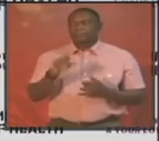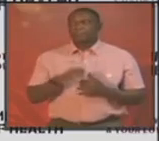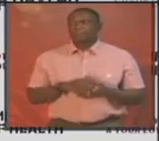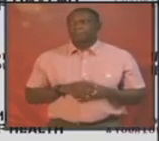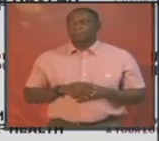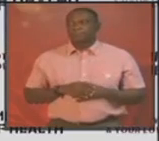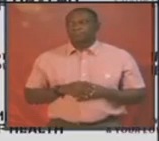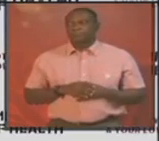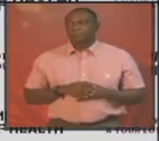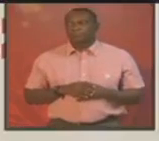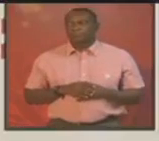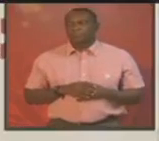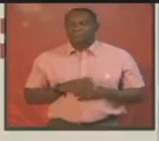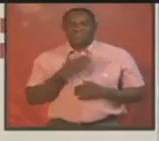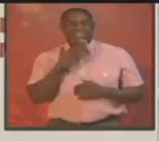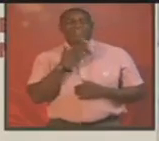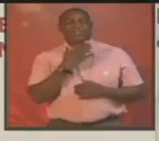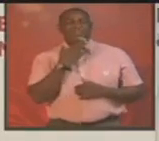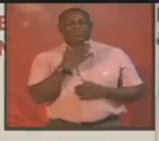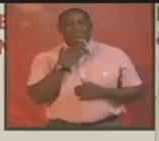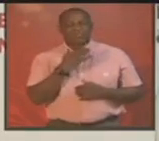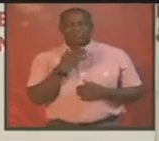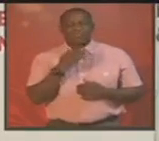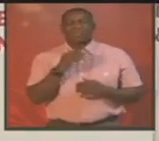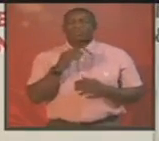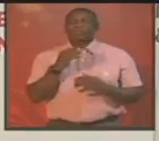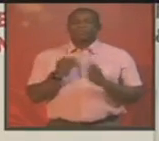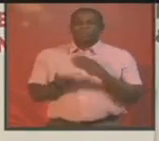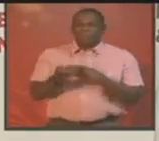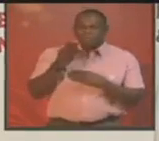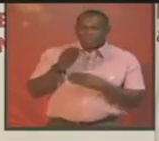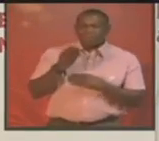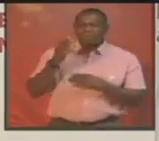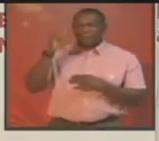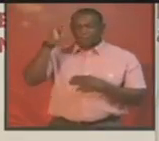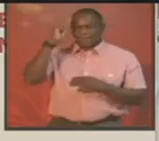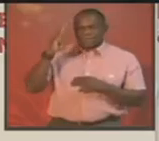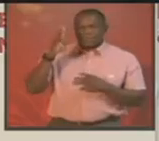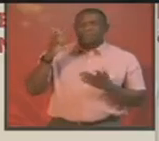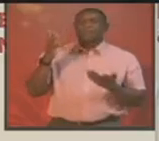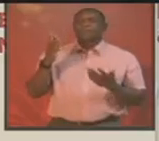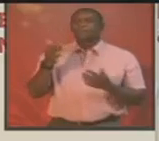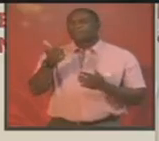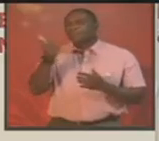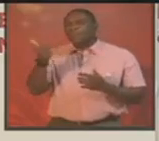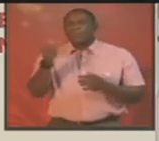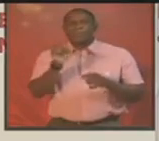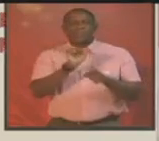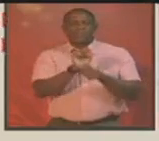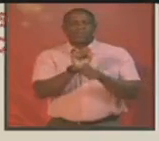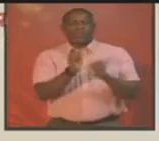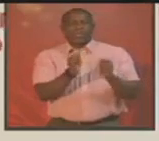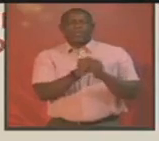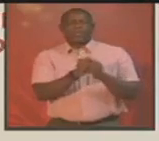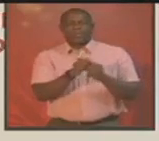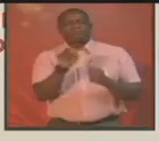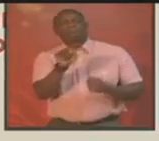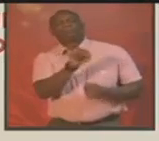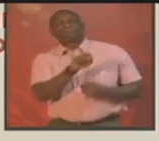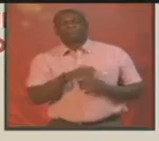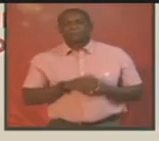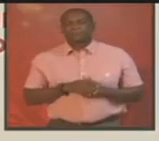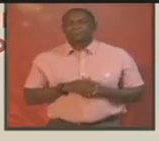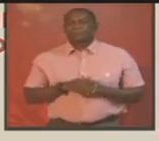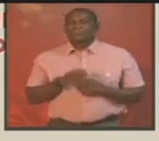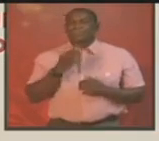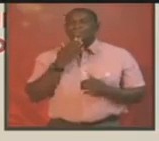Thank you, Ms. Alcantara. Good morning to the Minister. Good morning to my colleagues, Mr. Khan and Dr. Alexander. Good morning to members of the media and members